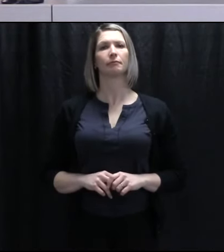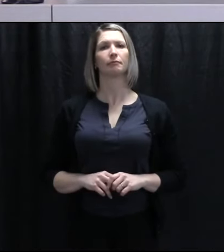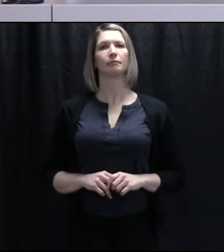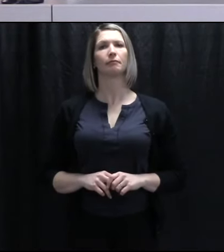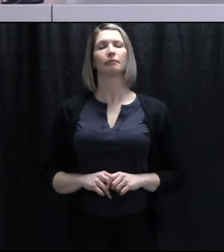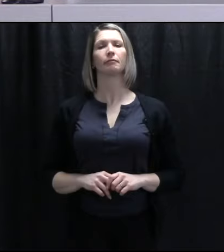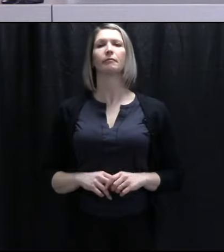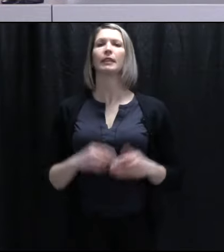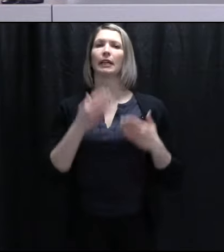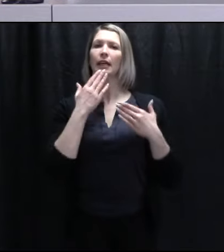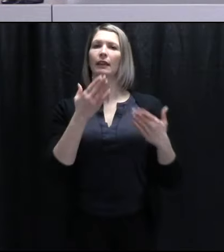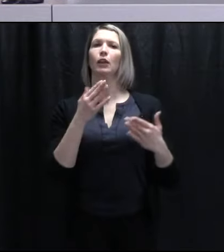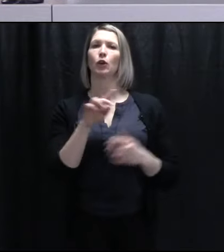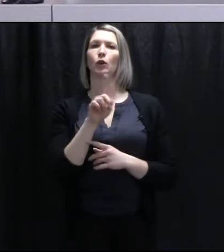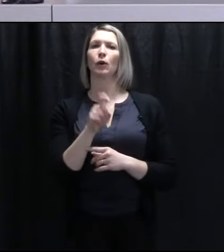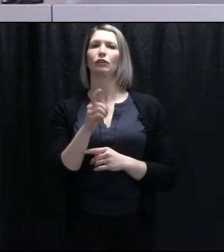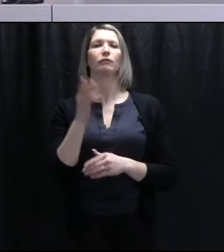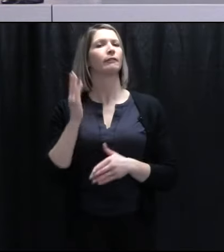Thank you. The time for questions has ended.